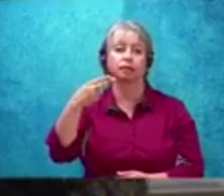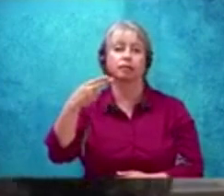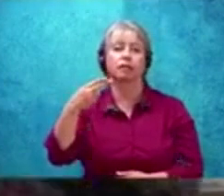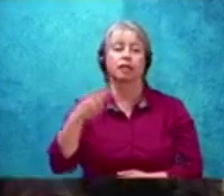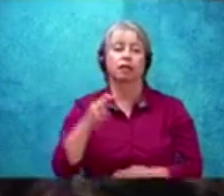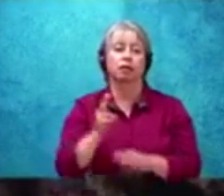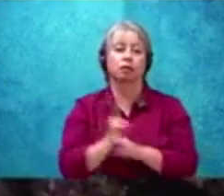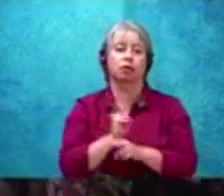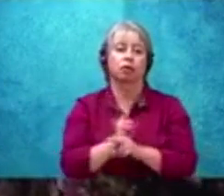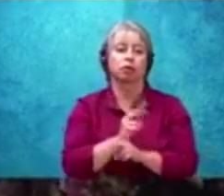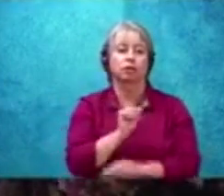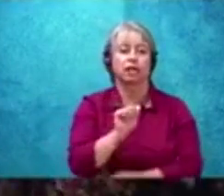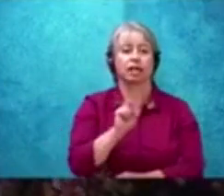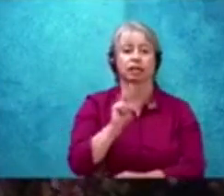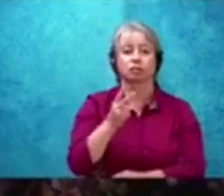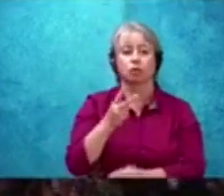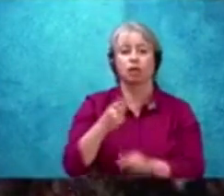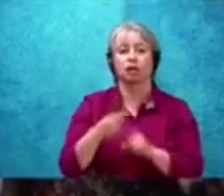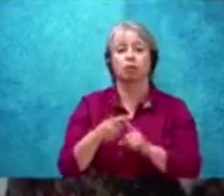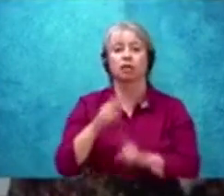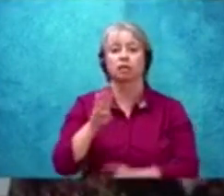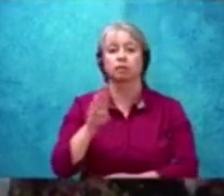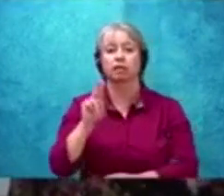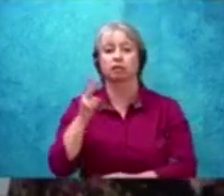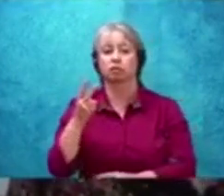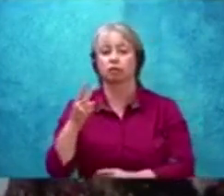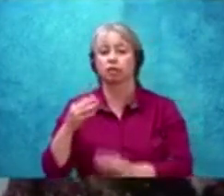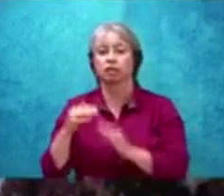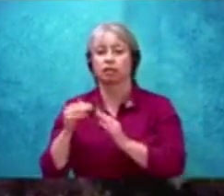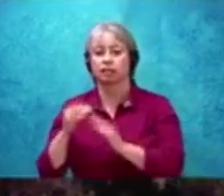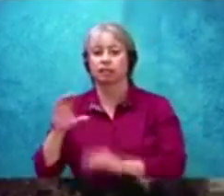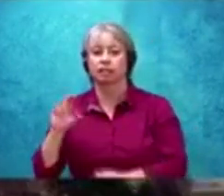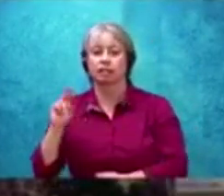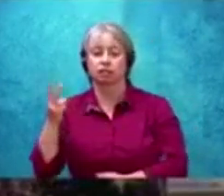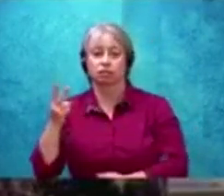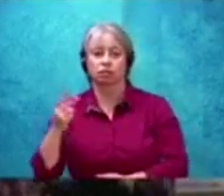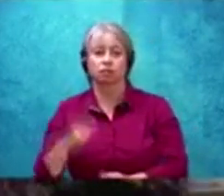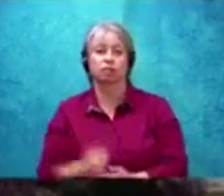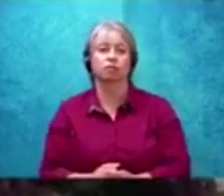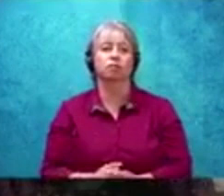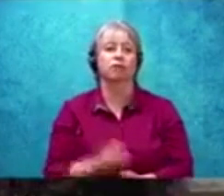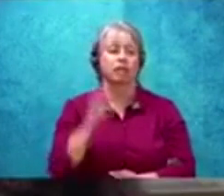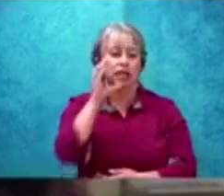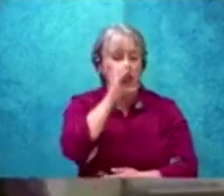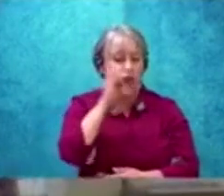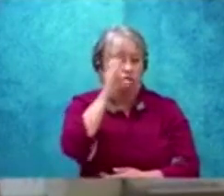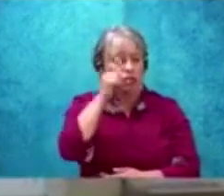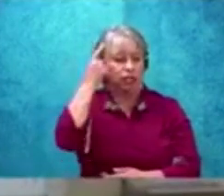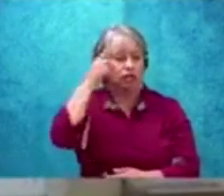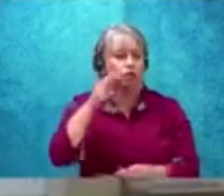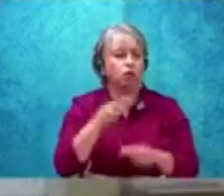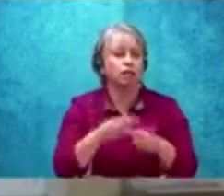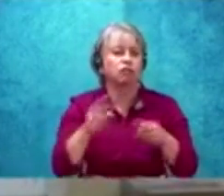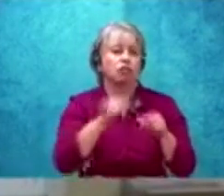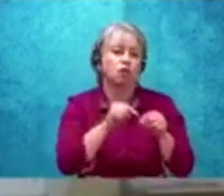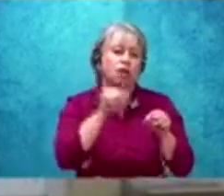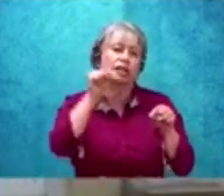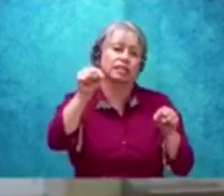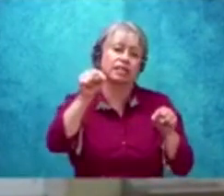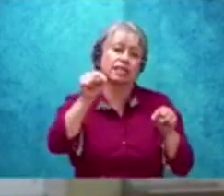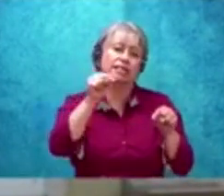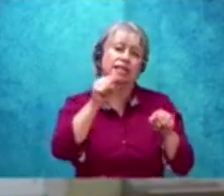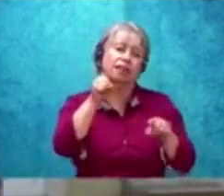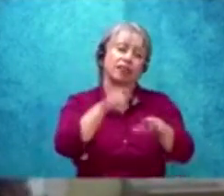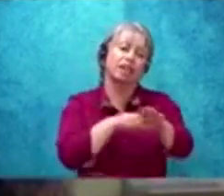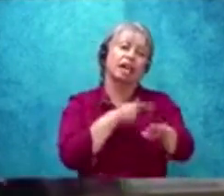Again, what is this problem about? Two points on the coordinate plane. What is it asking? For us to find the shortest distance, which is this length here